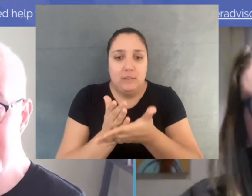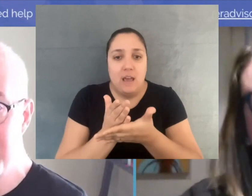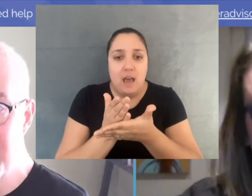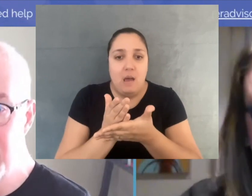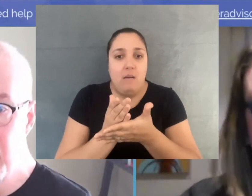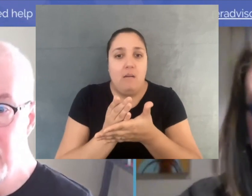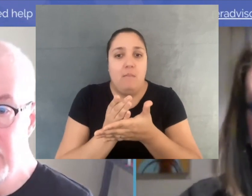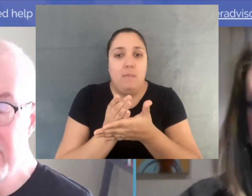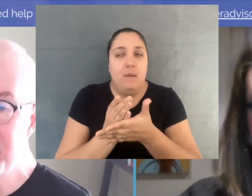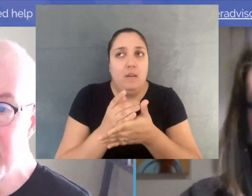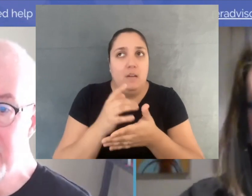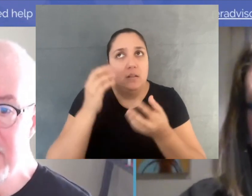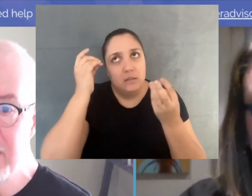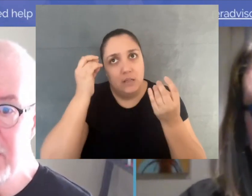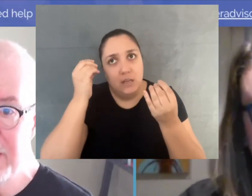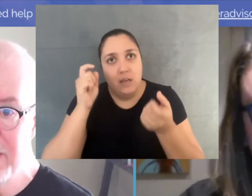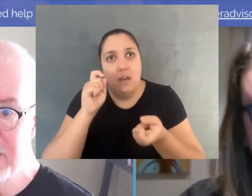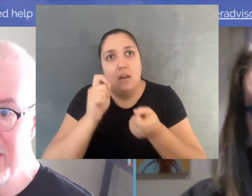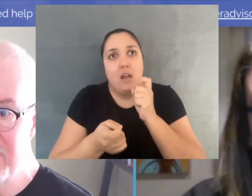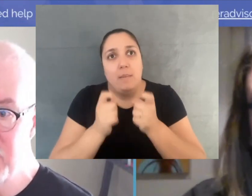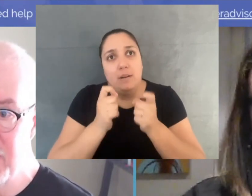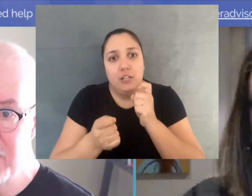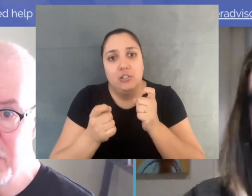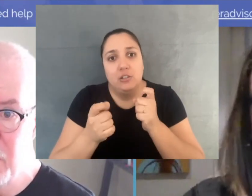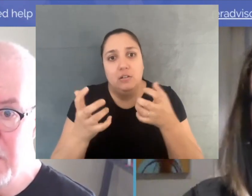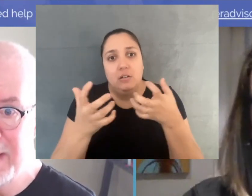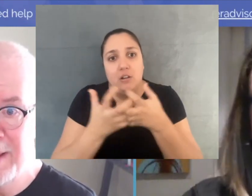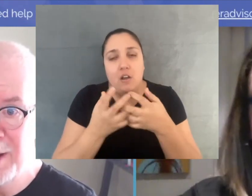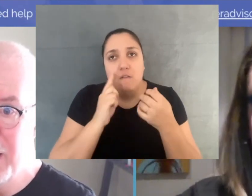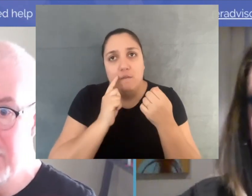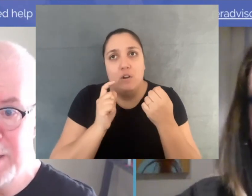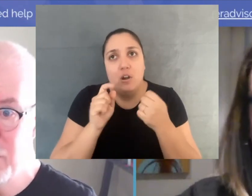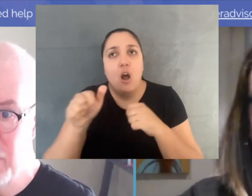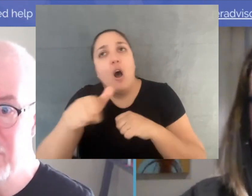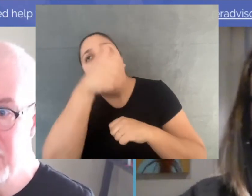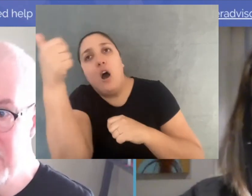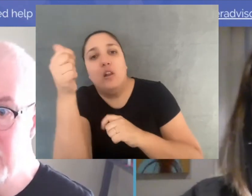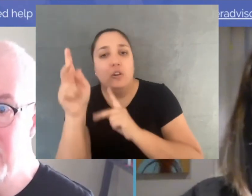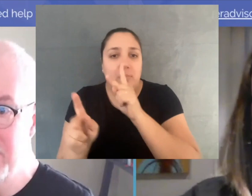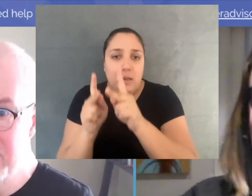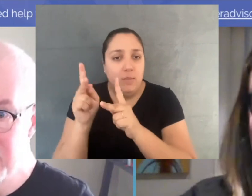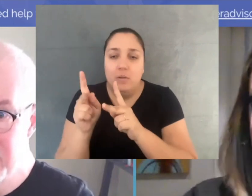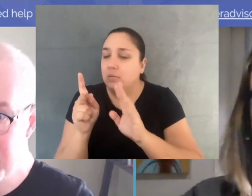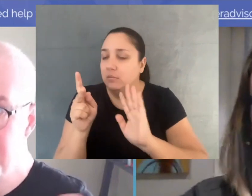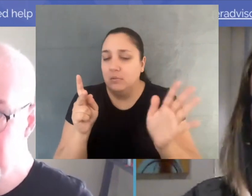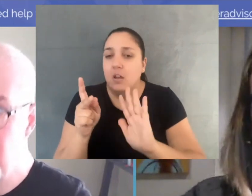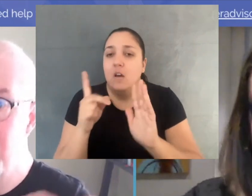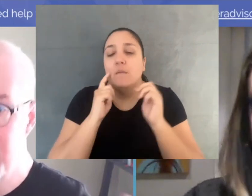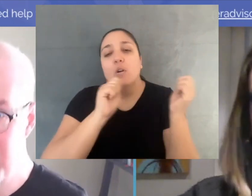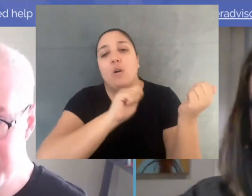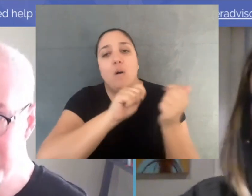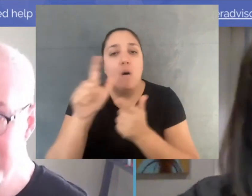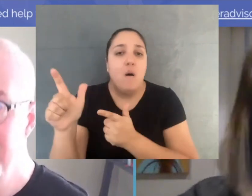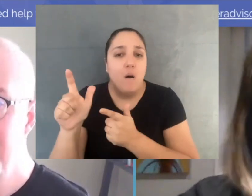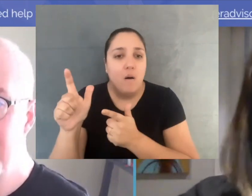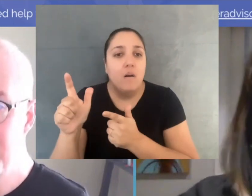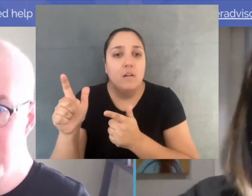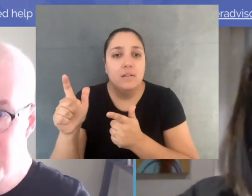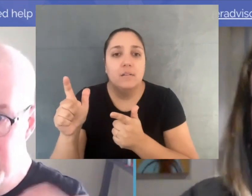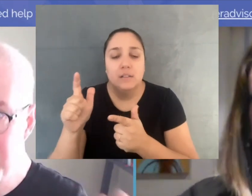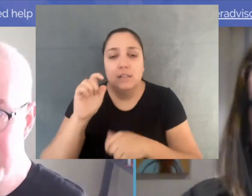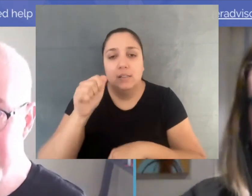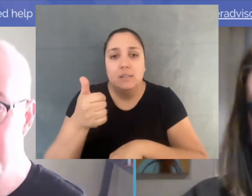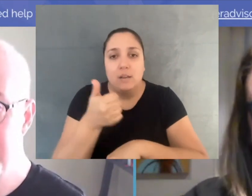is that we need to stop thinking about this as making an accommodation for other people, but this is for all of us